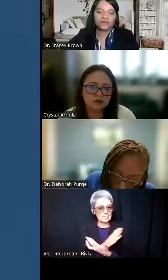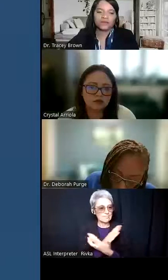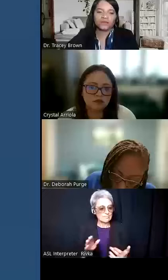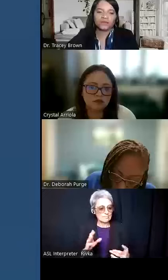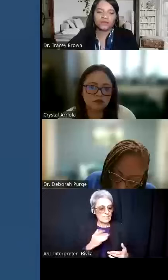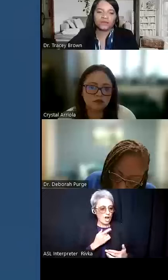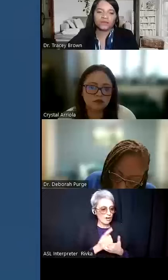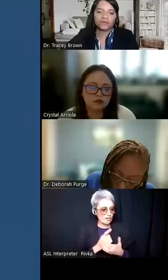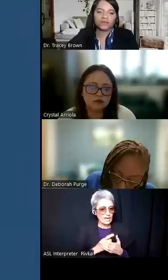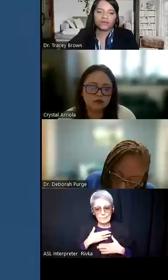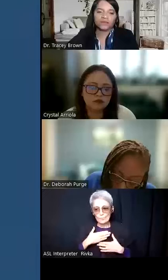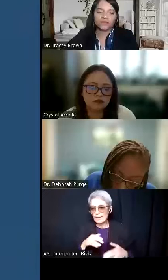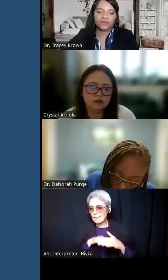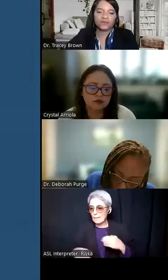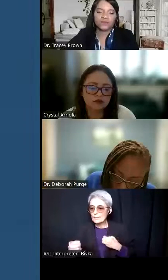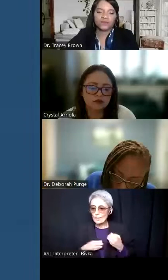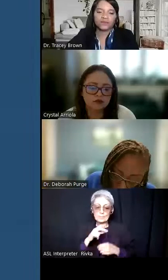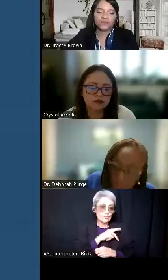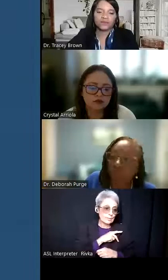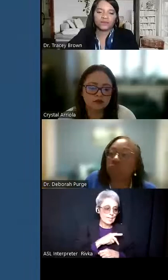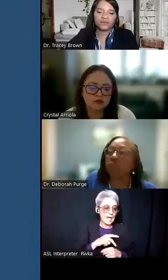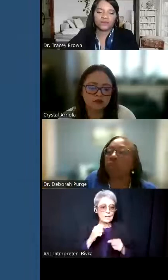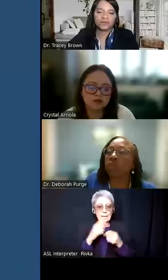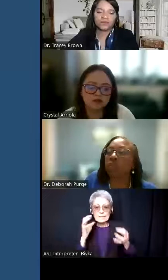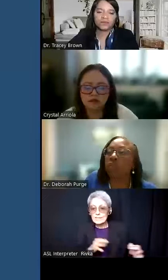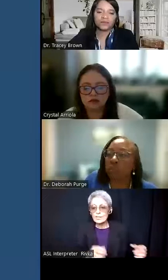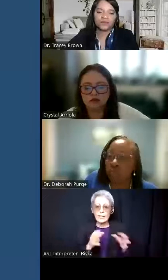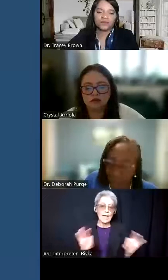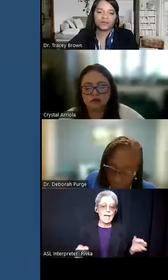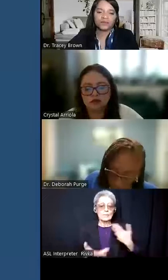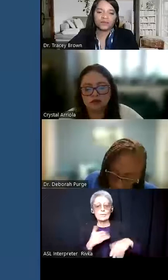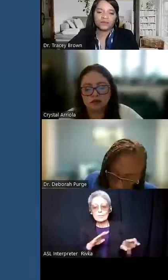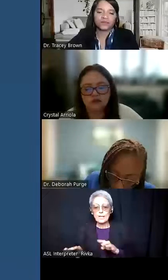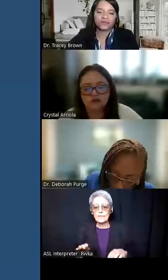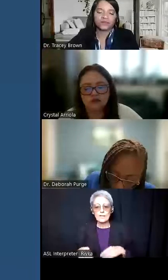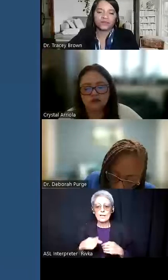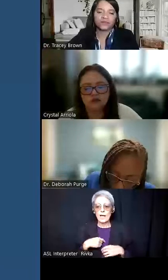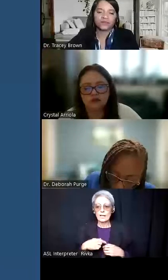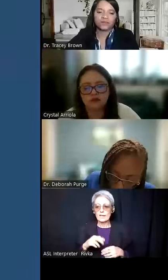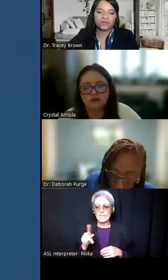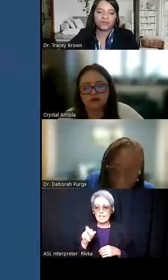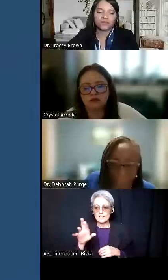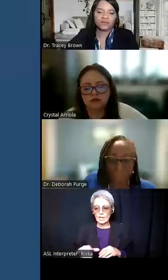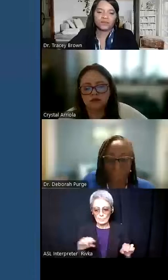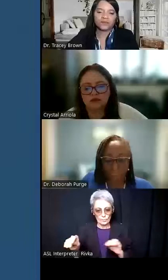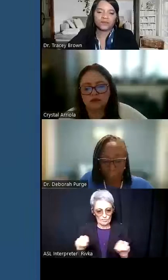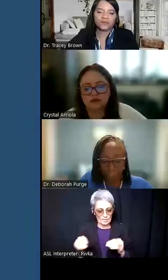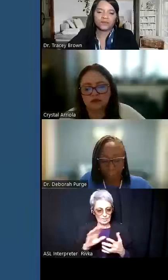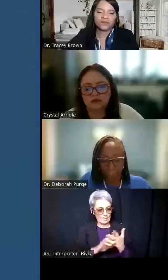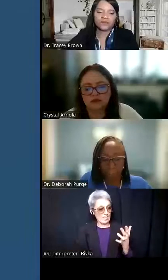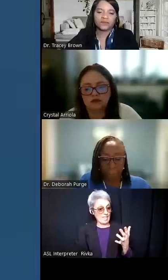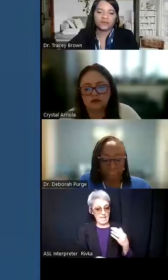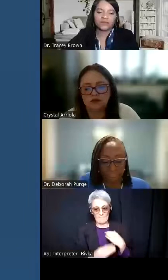to personality, decision-making, language, social behavior, and voluntary movement. We know that severe